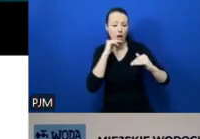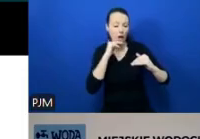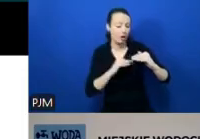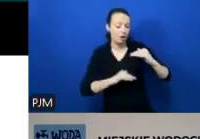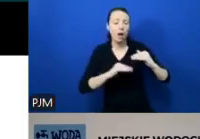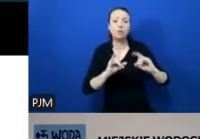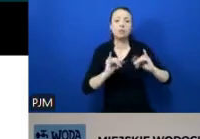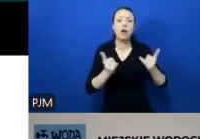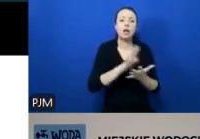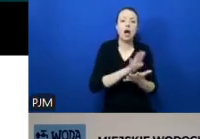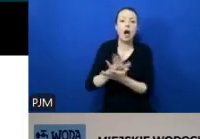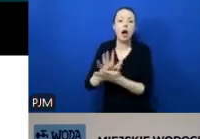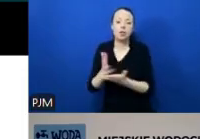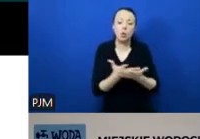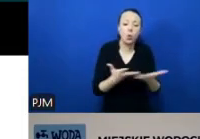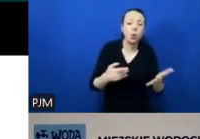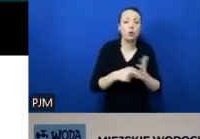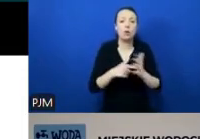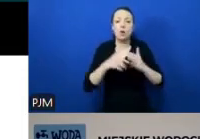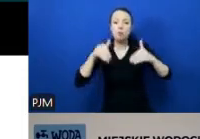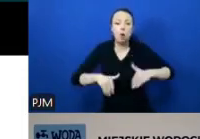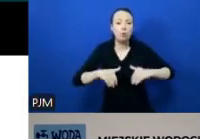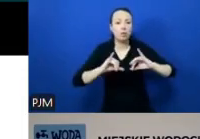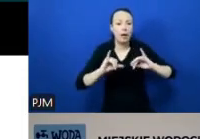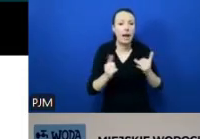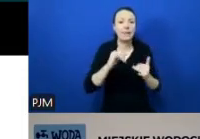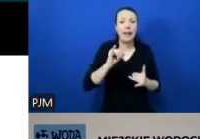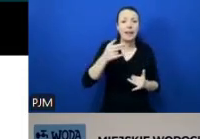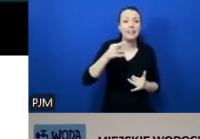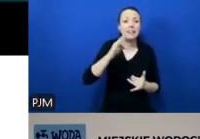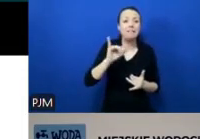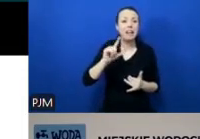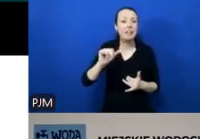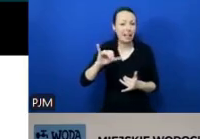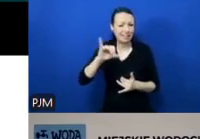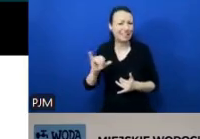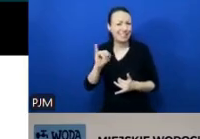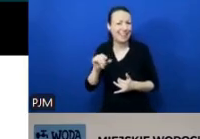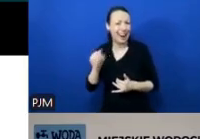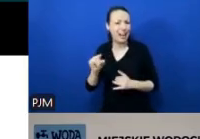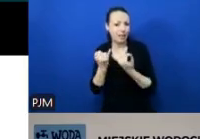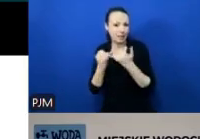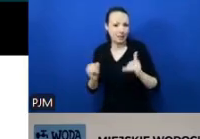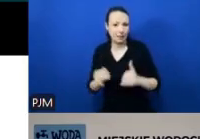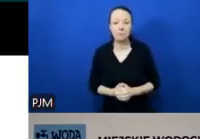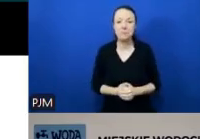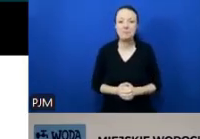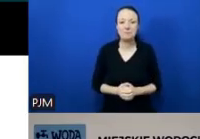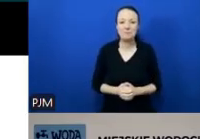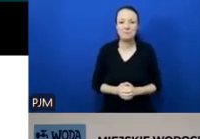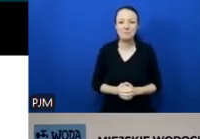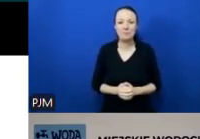of groundwaters, catchment area capabilities, etc. Then we moved to another stage,